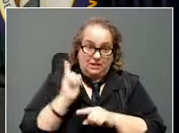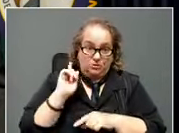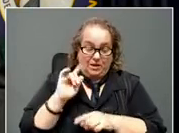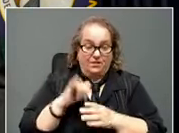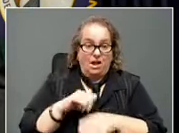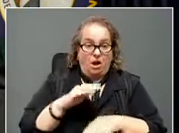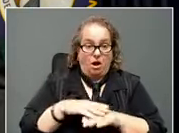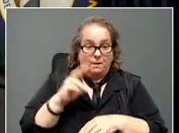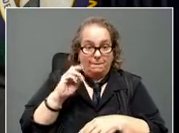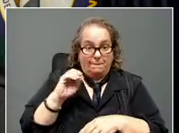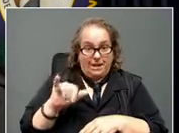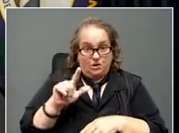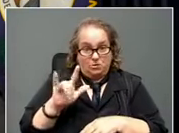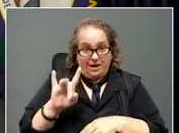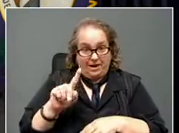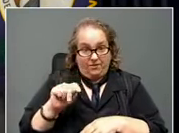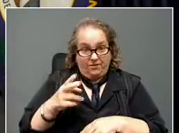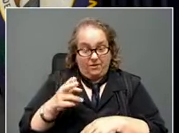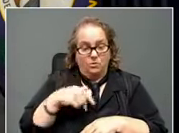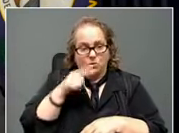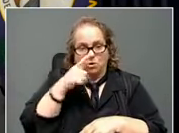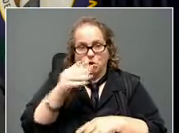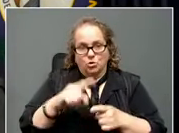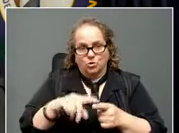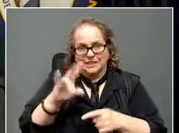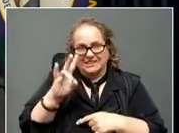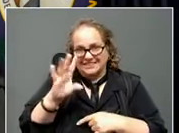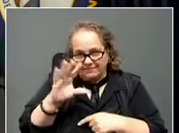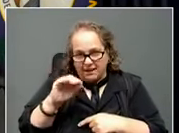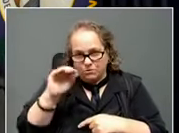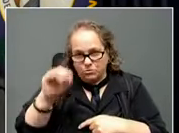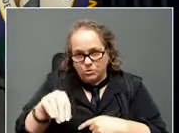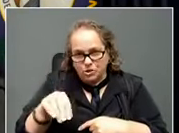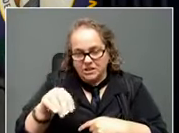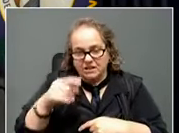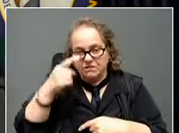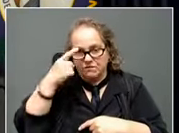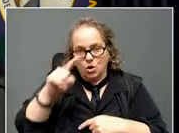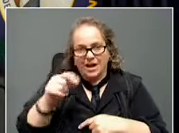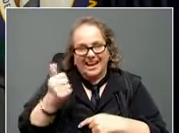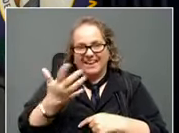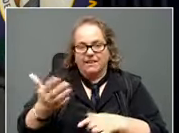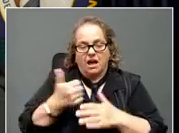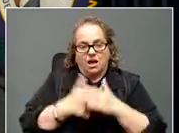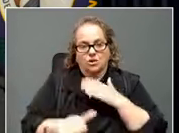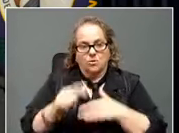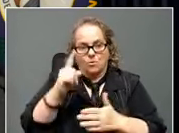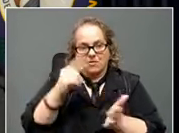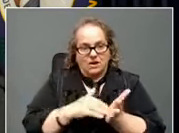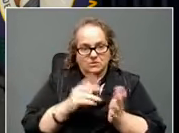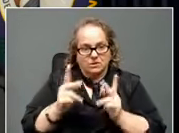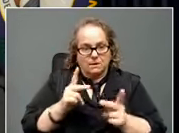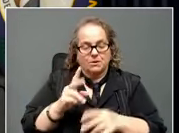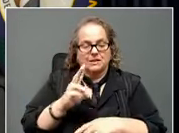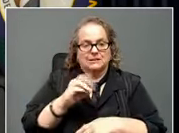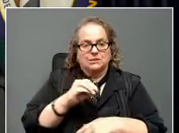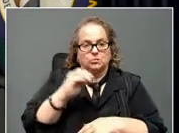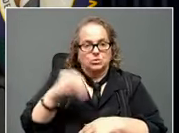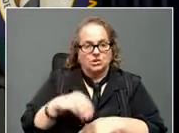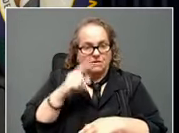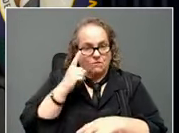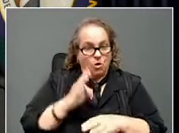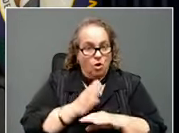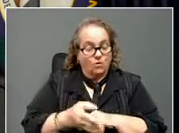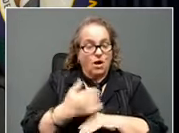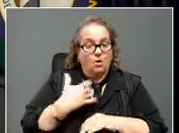28th, we'd be going to 75% for anything under 1,000 people, 60% for over. Also want to announce